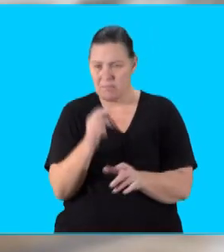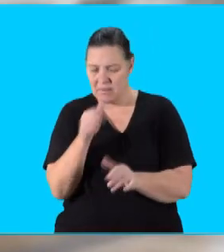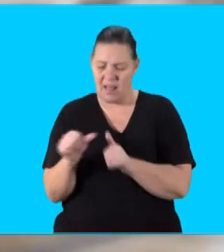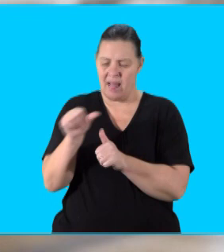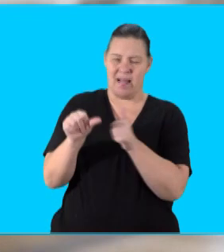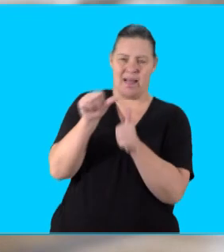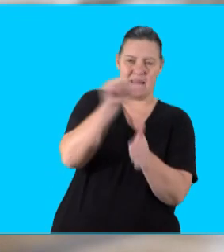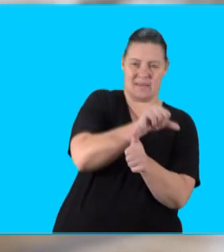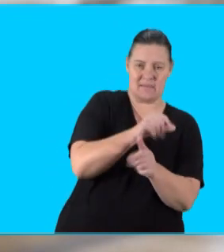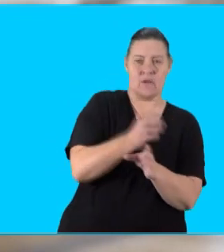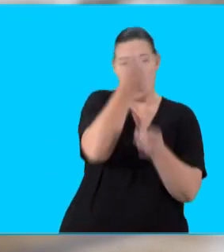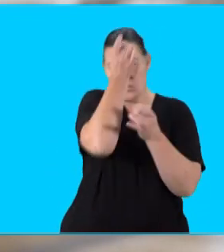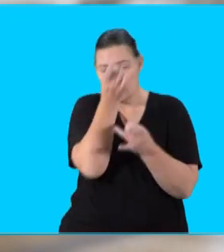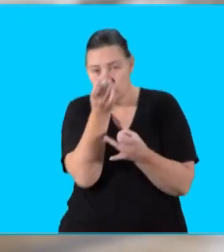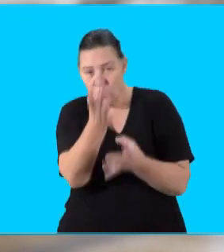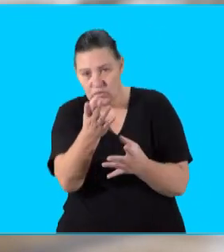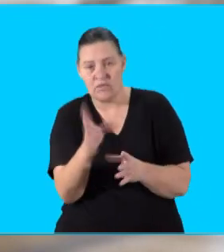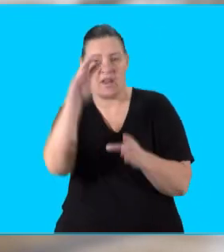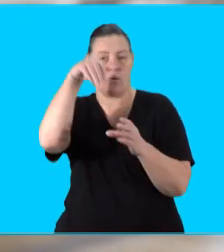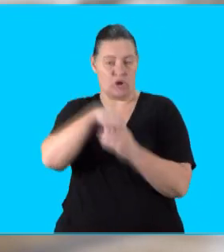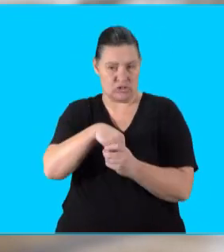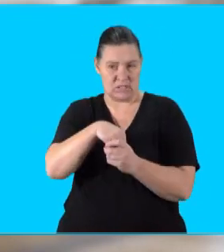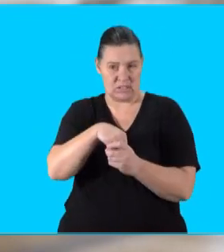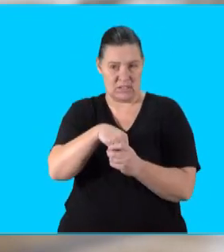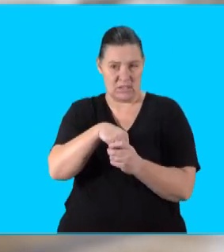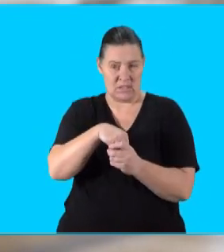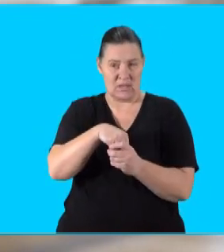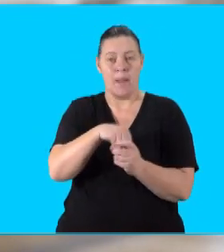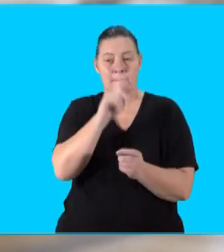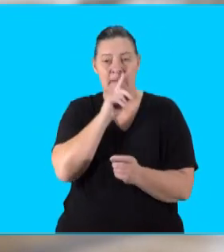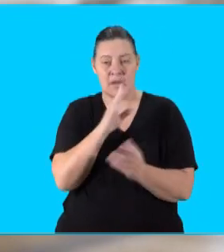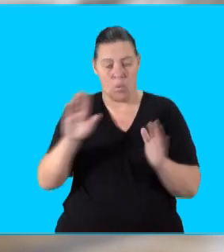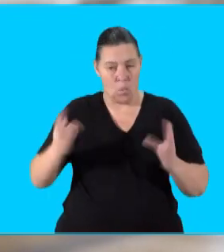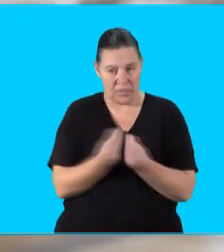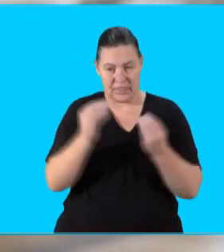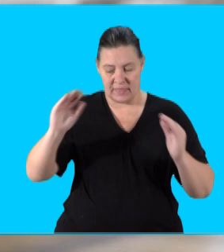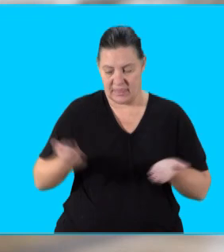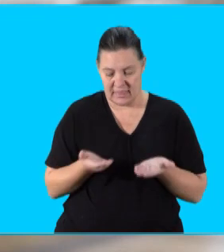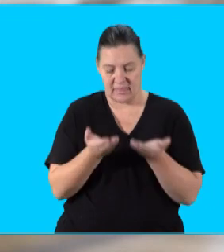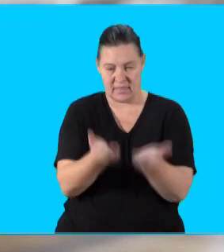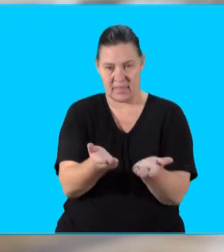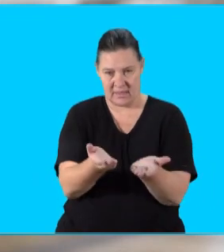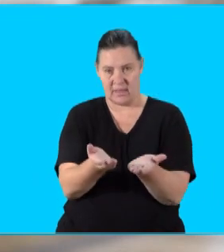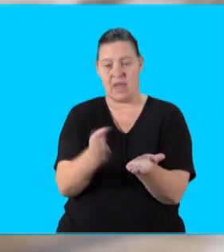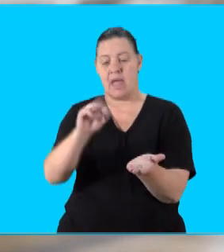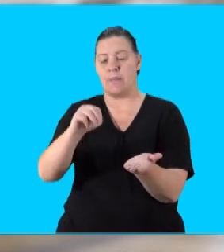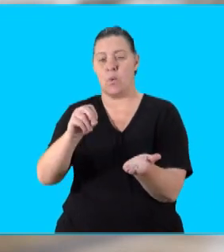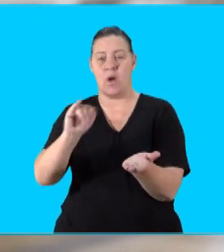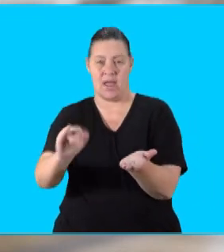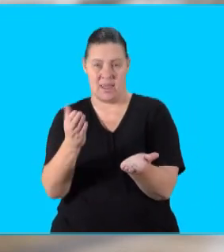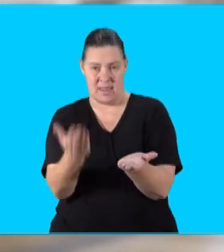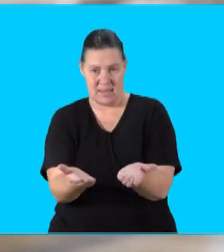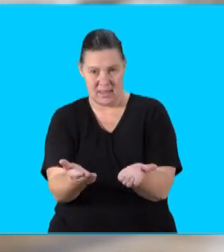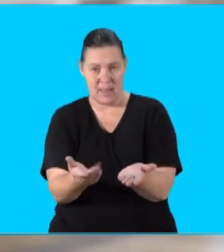bit. The Notice of Incorporation, it's the one that has to go hand in hand with the Memorandum of Incorporation. It tells us when